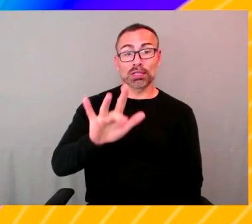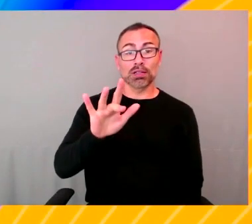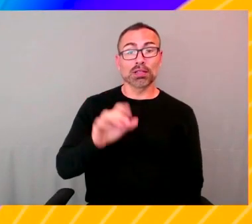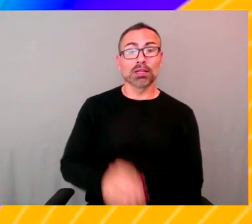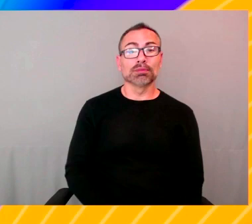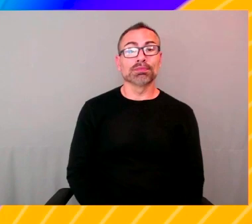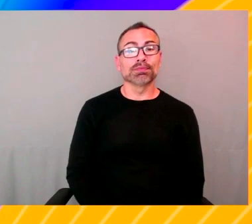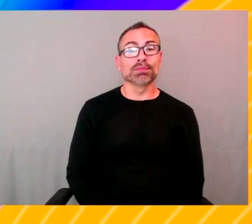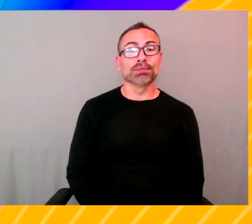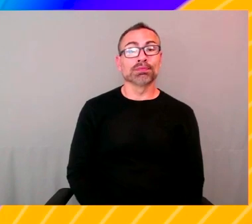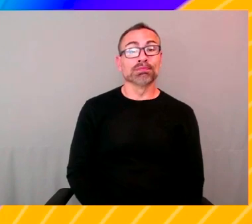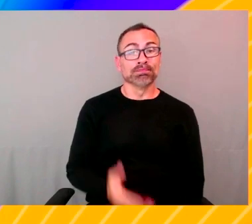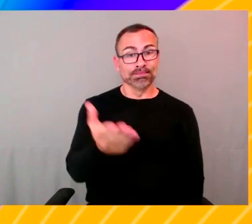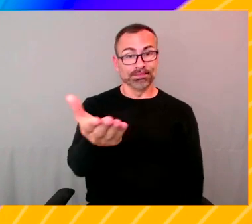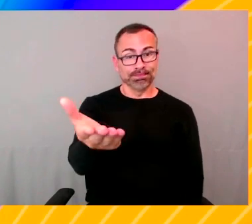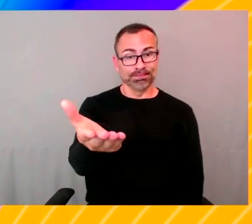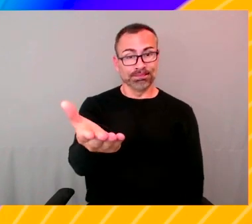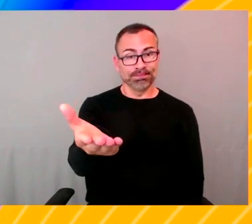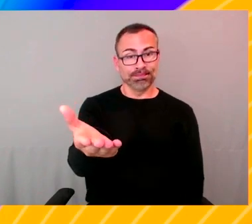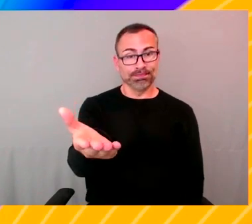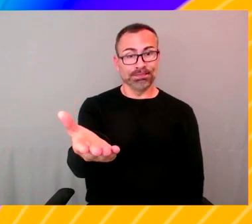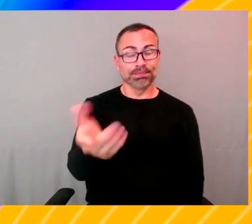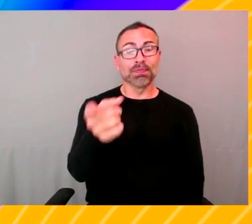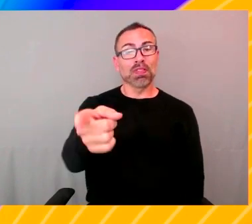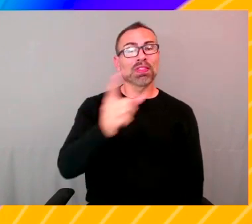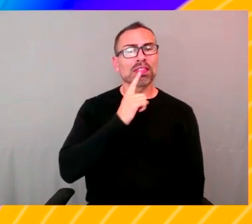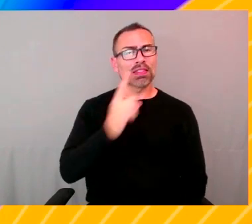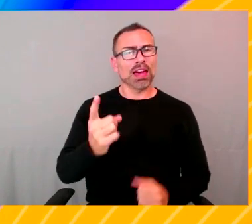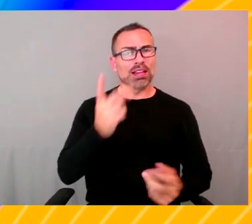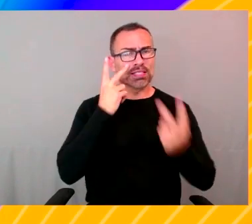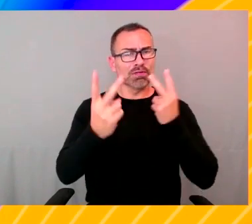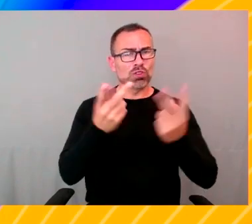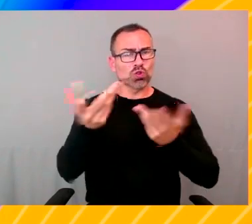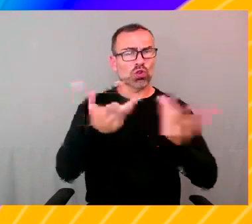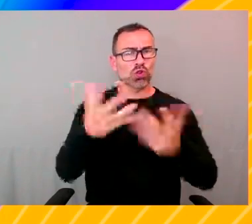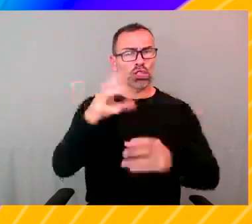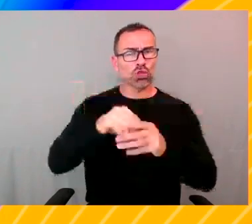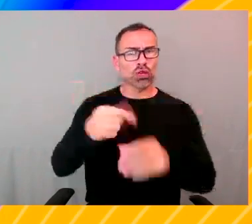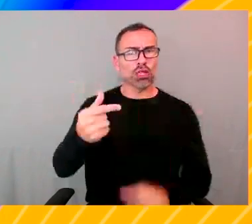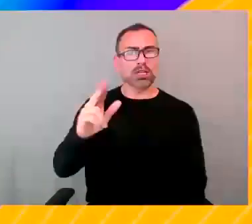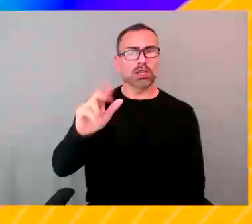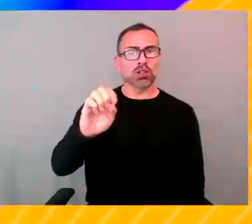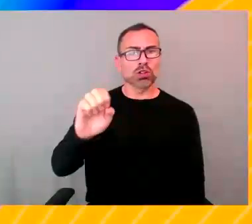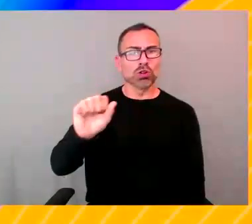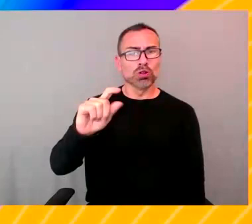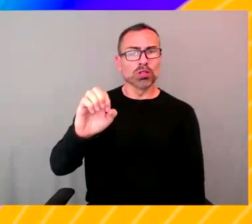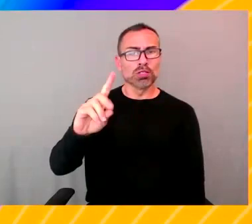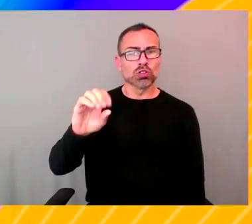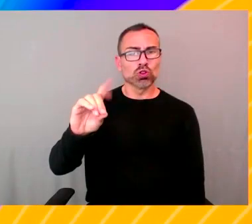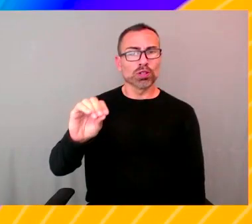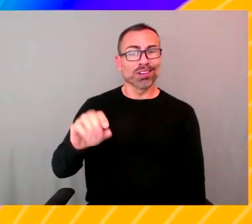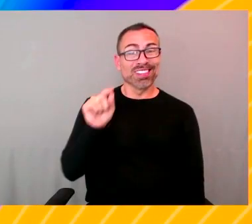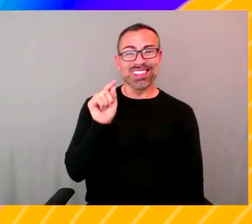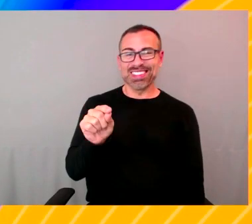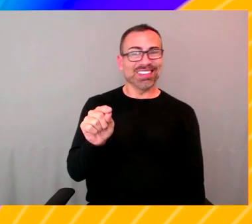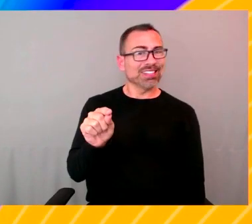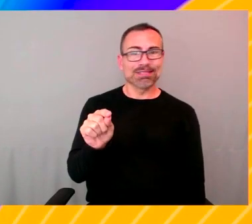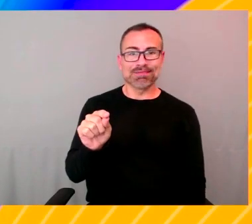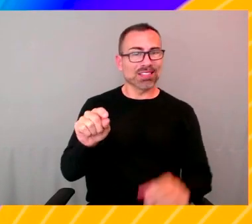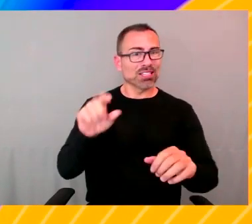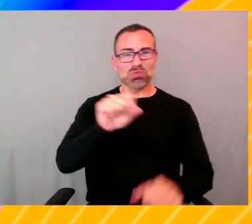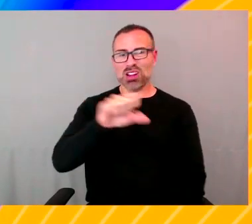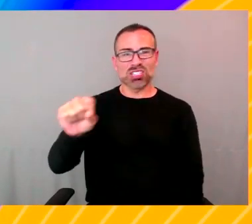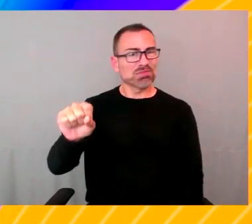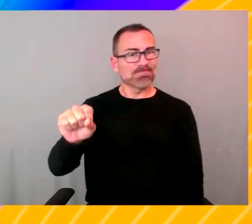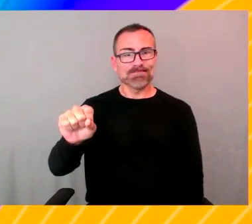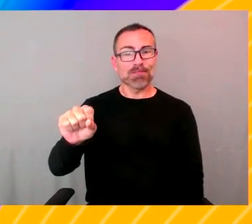Studio. And as you can see, rather than a spreadsheet interface, we have this flow diagram here. And there's a couple things I wanted to point out.